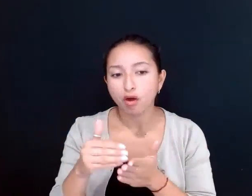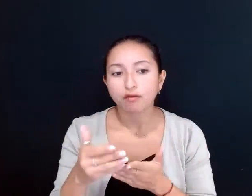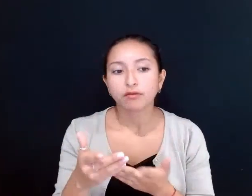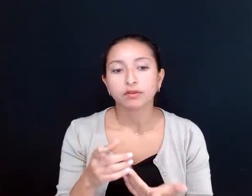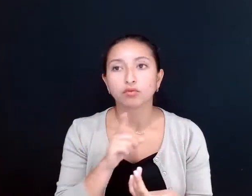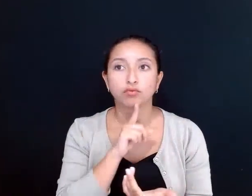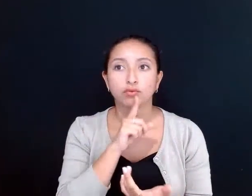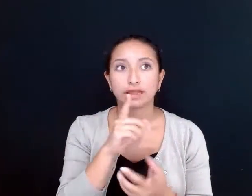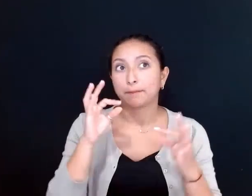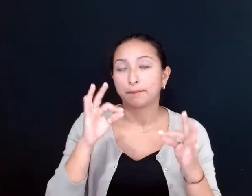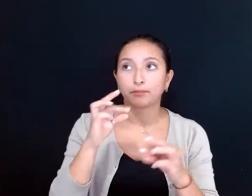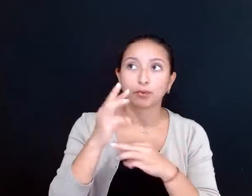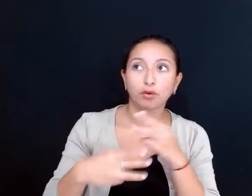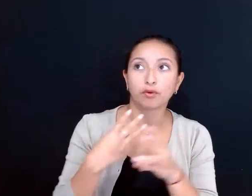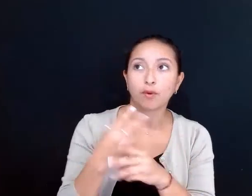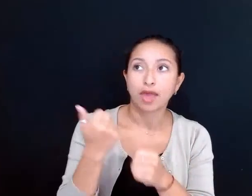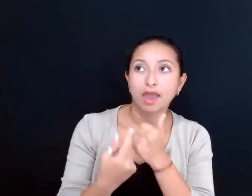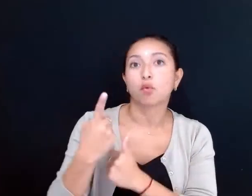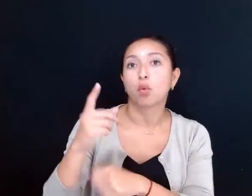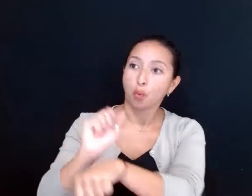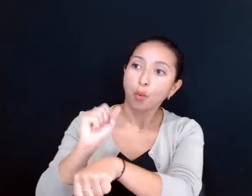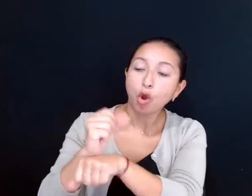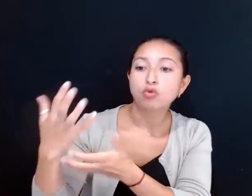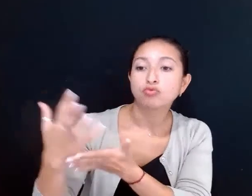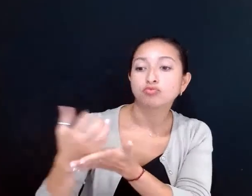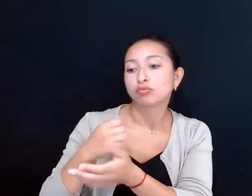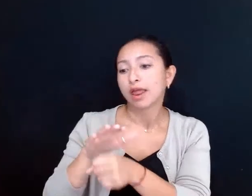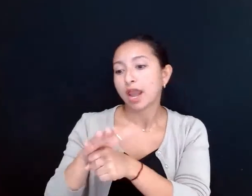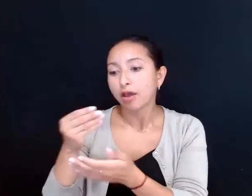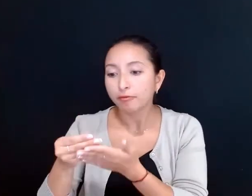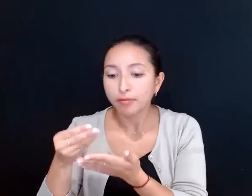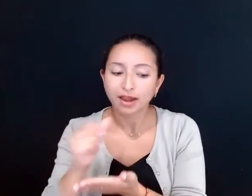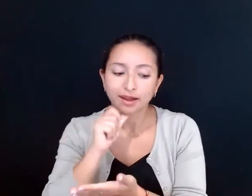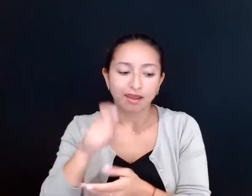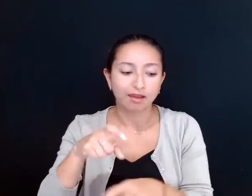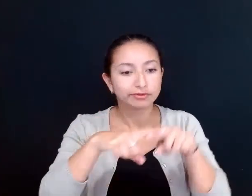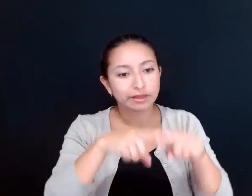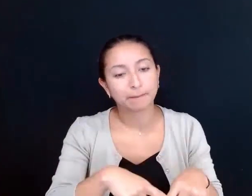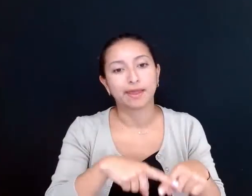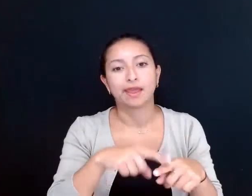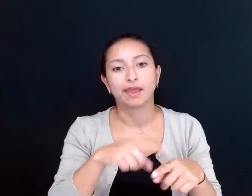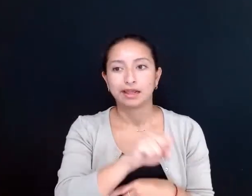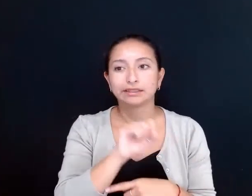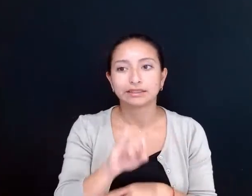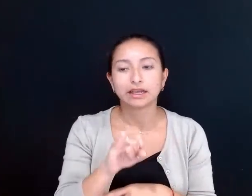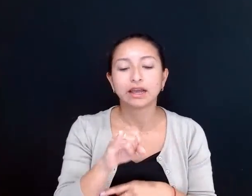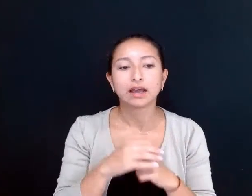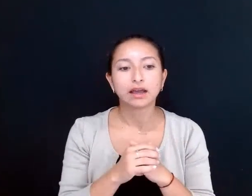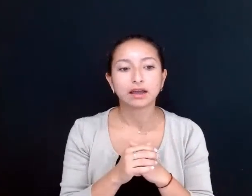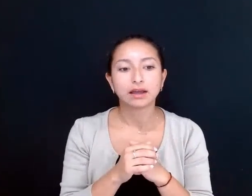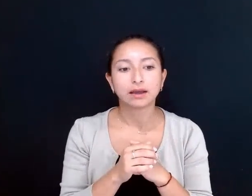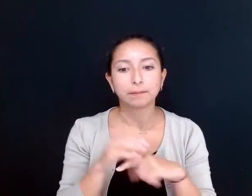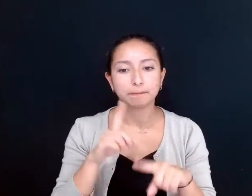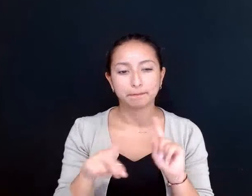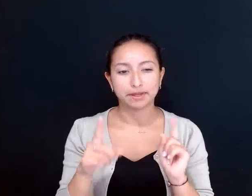employed and make significant funds and they wouldn't have to rely on SSI. And so thinking